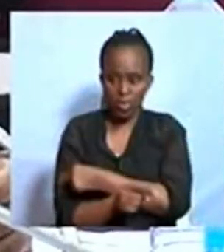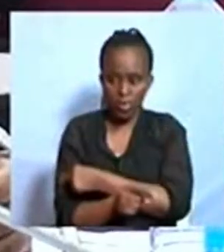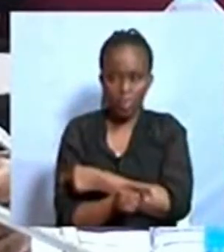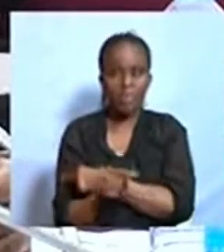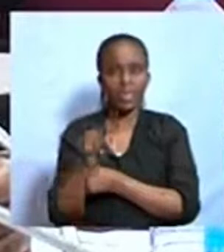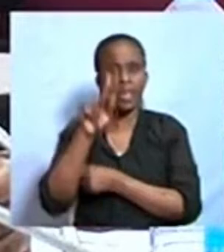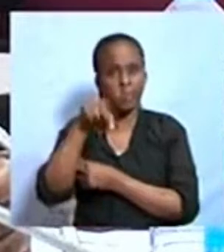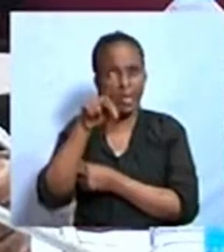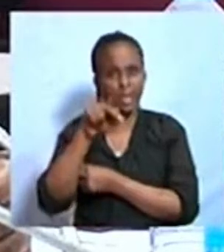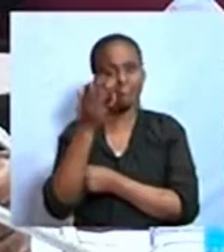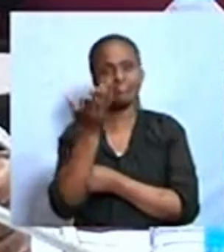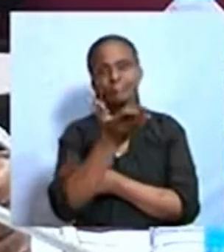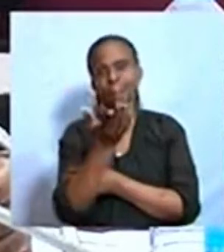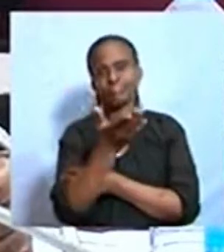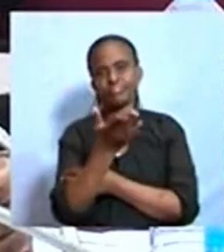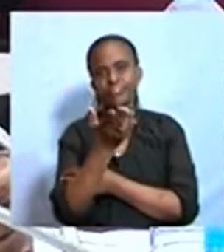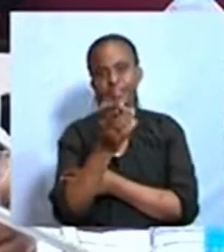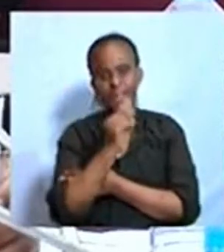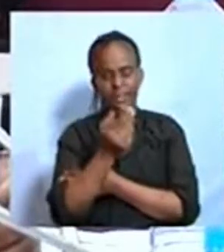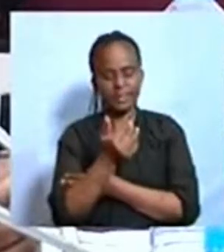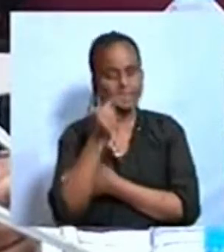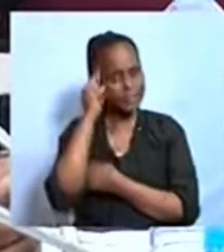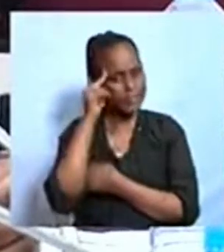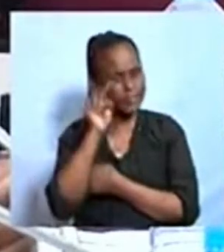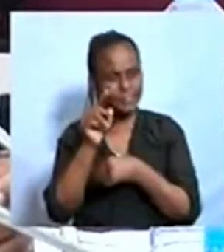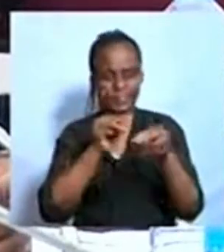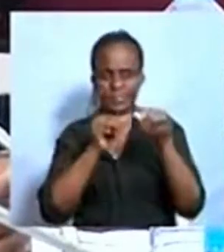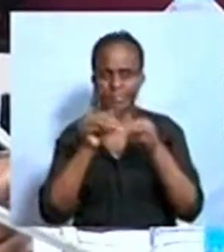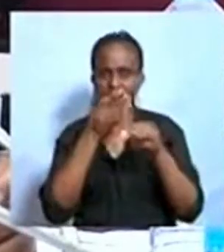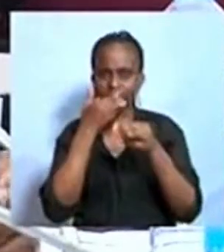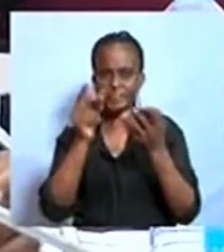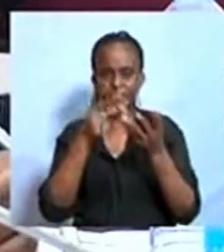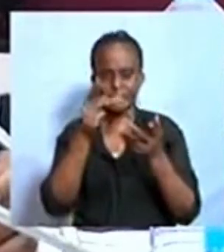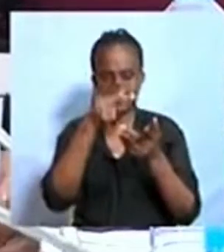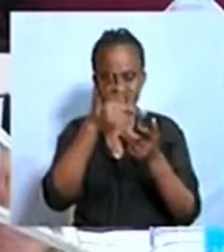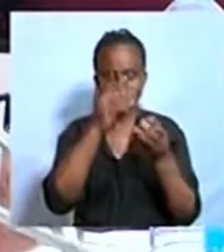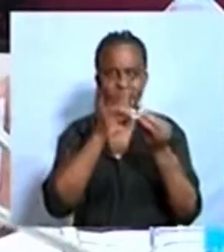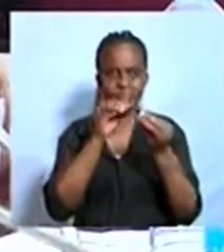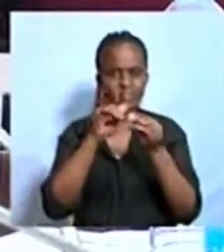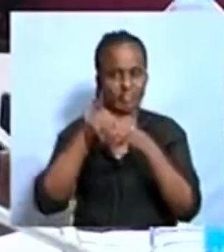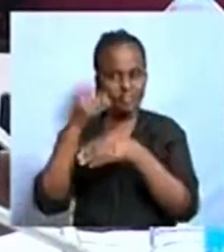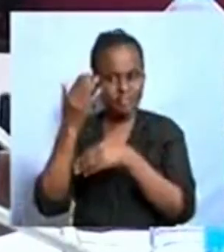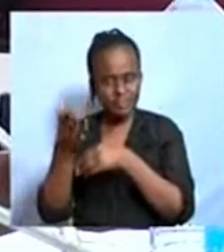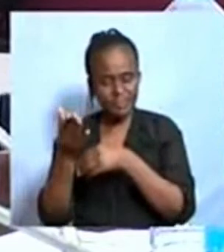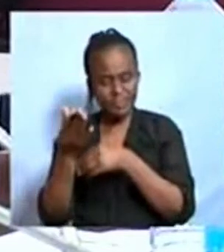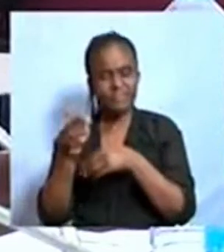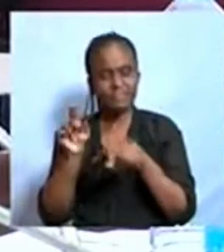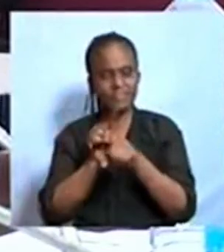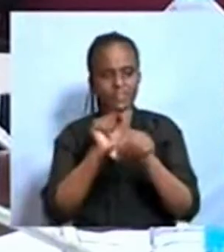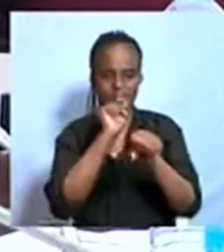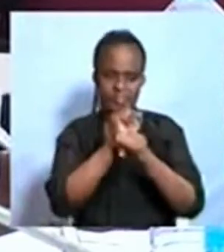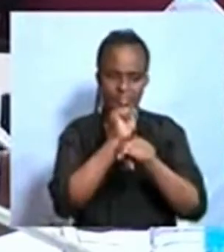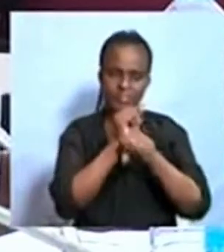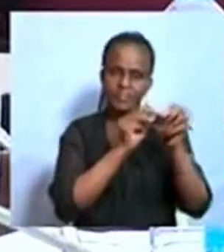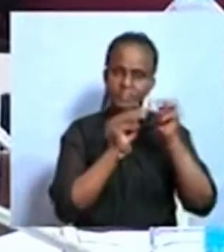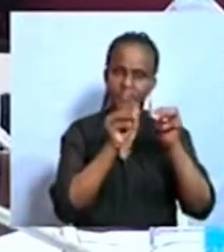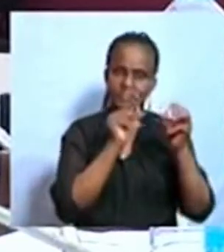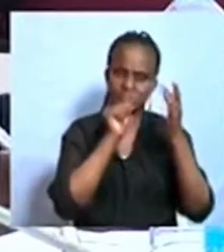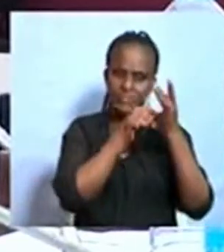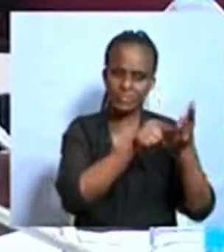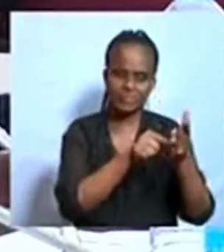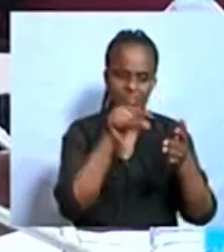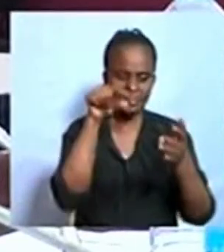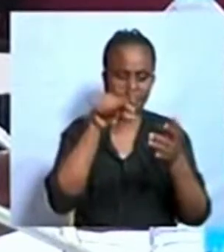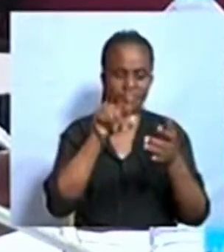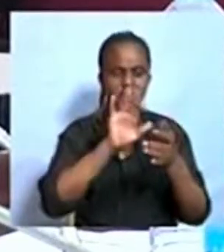Panadol is missing. So we think that expenditure management needs to be prioritized. Outside that, the performance management that points to the